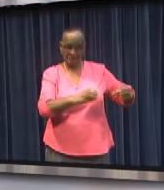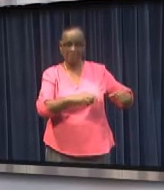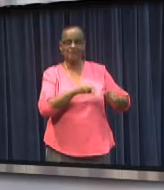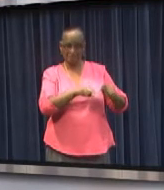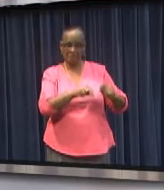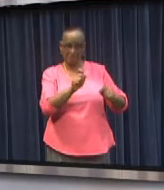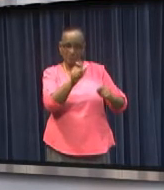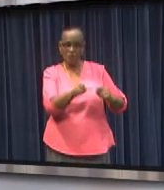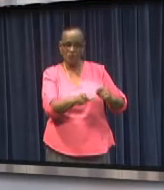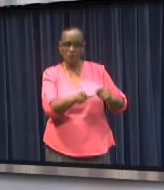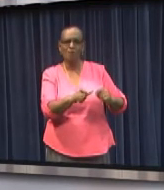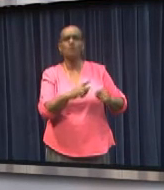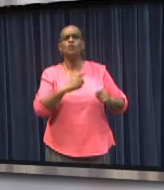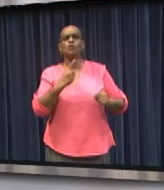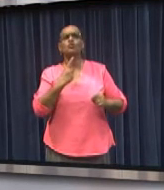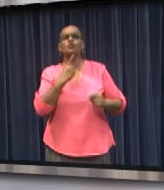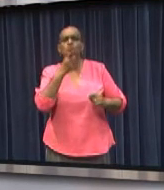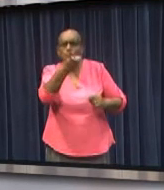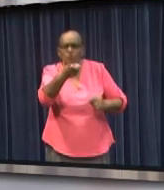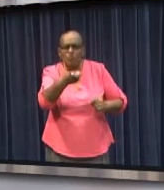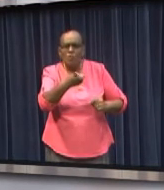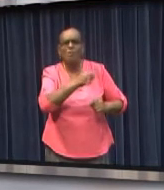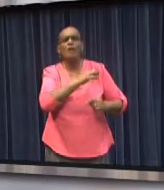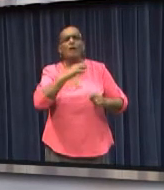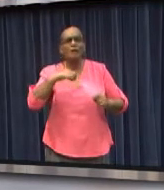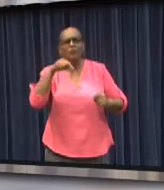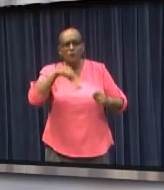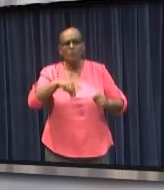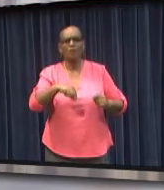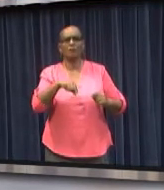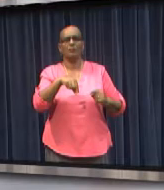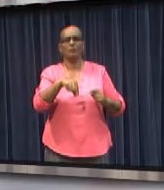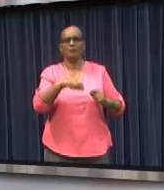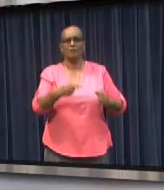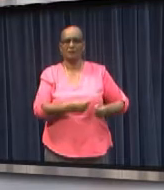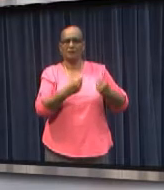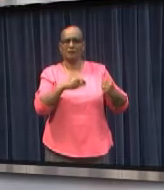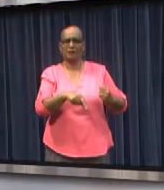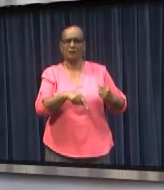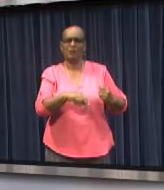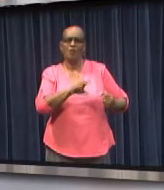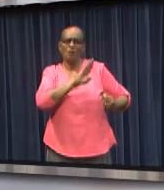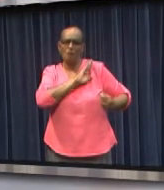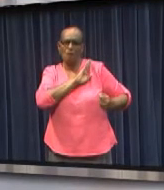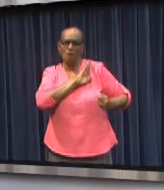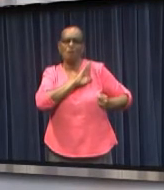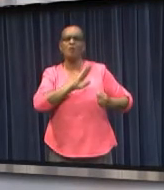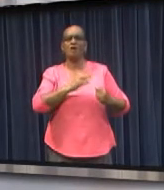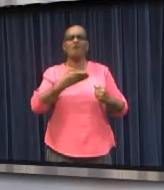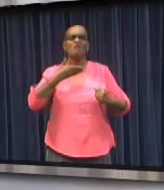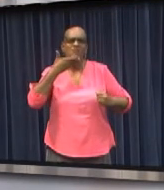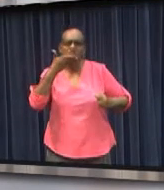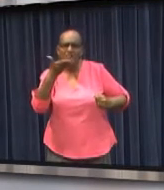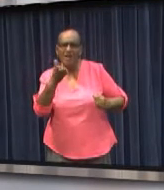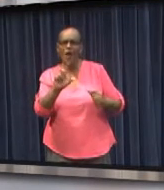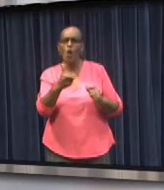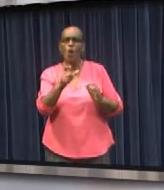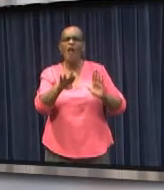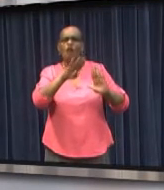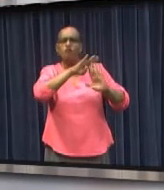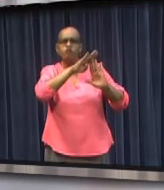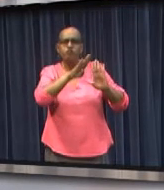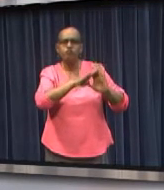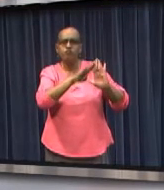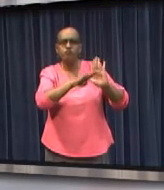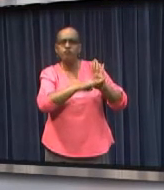Consultant Özlem Yonar told us what the ultimate goal of this training was. She also addressed the